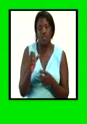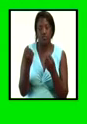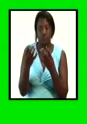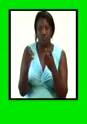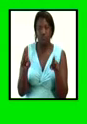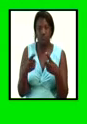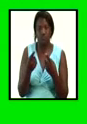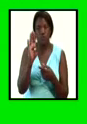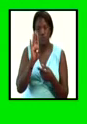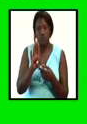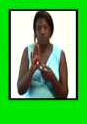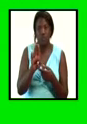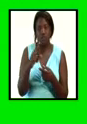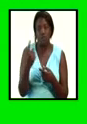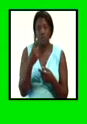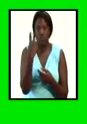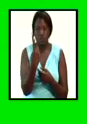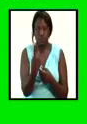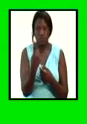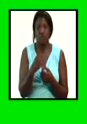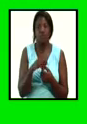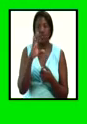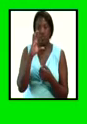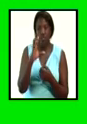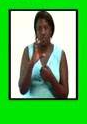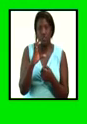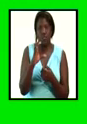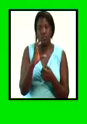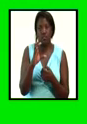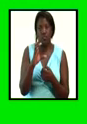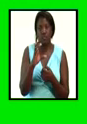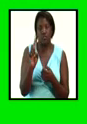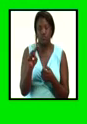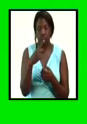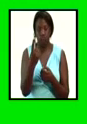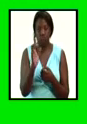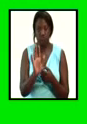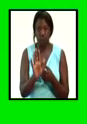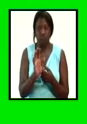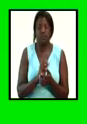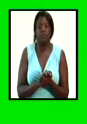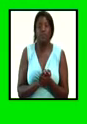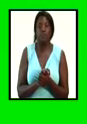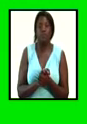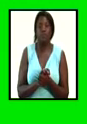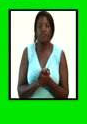one, B, only one, C, ownership.